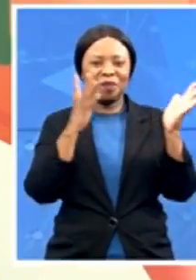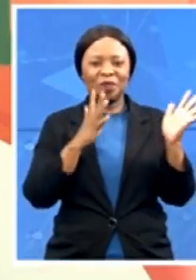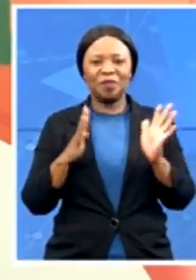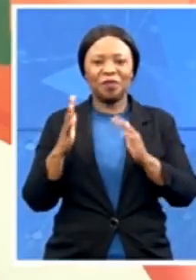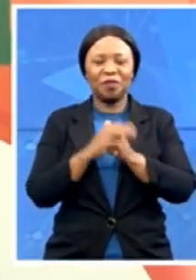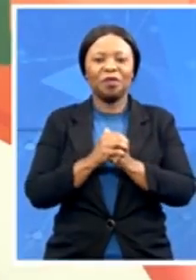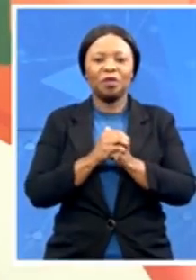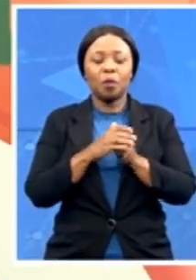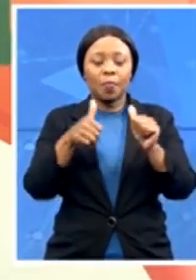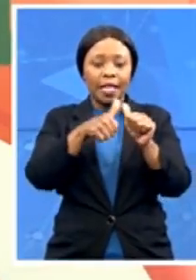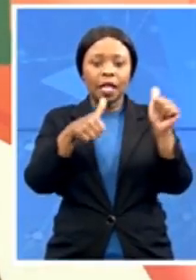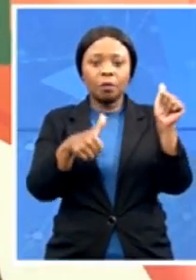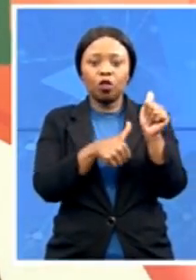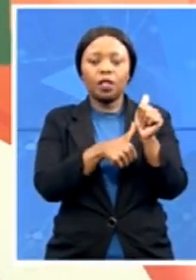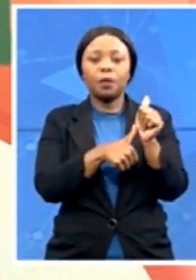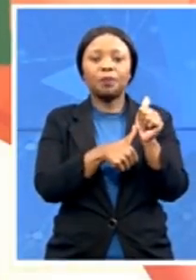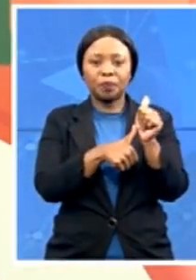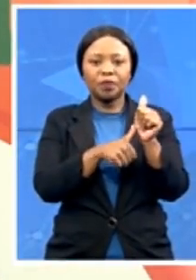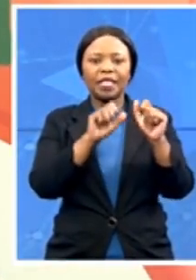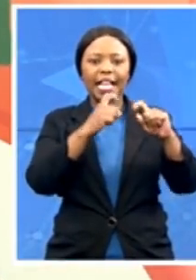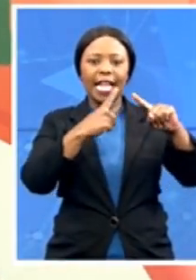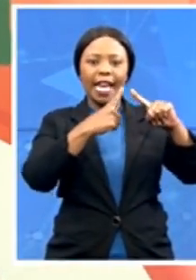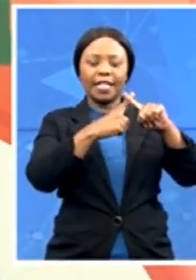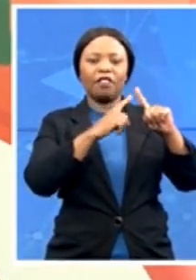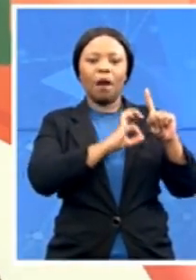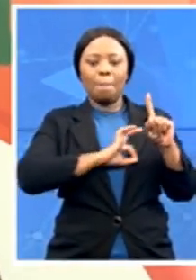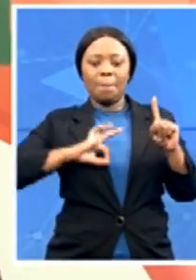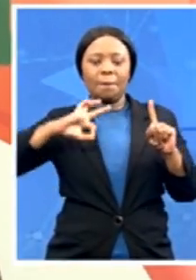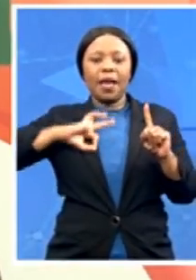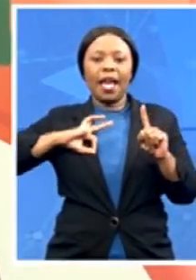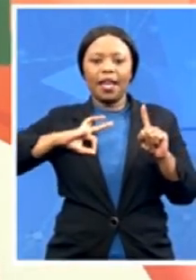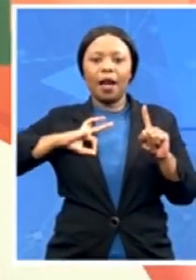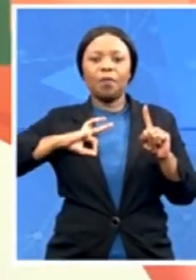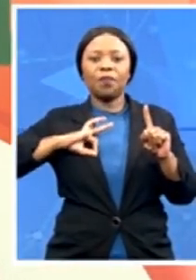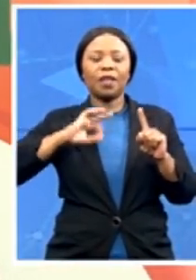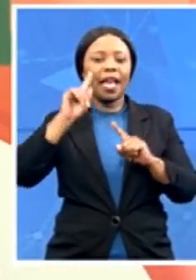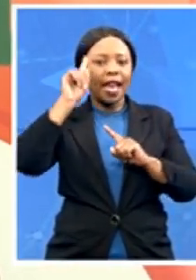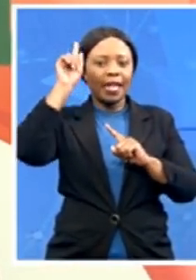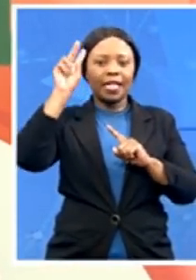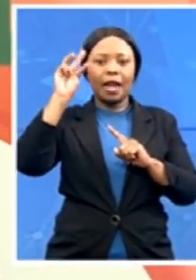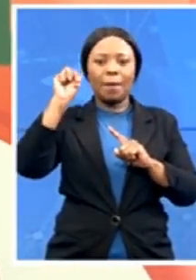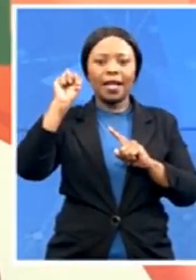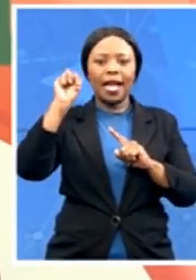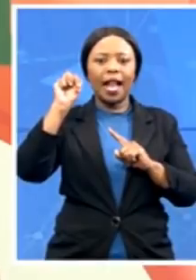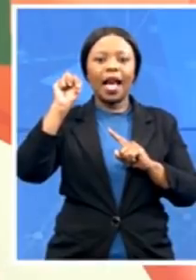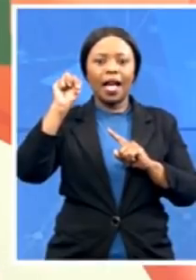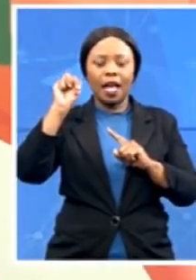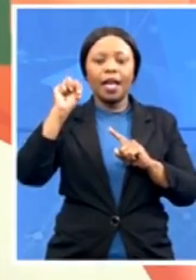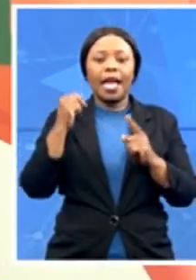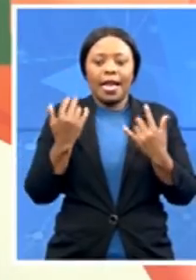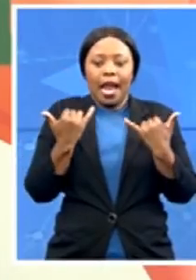Deputy Executive Mayor of the Nelson Mandela. No pete yungu kubage